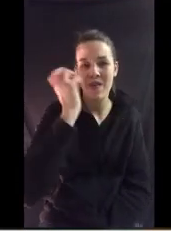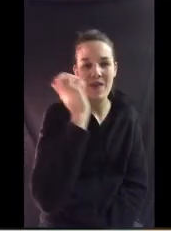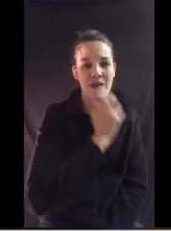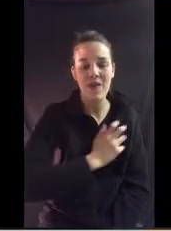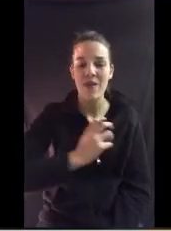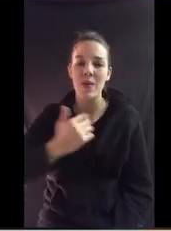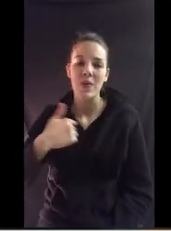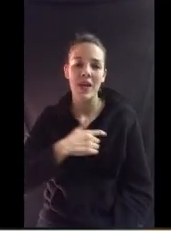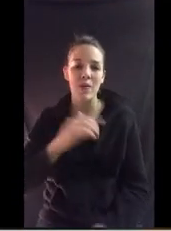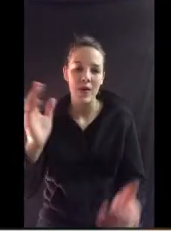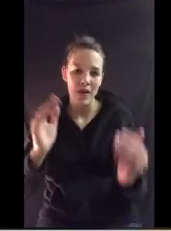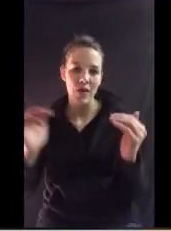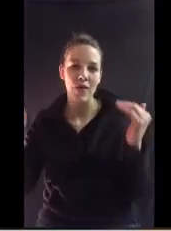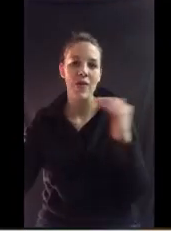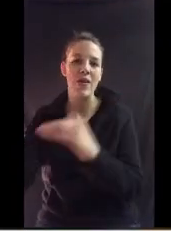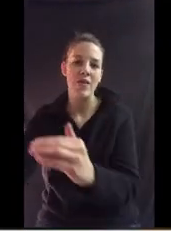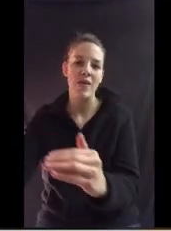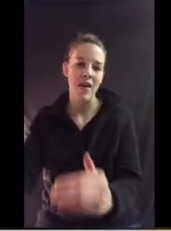oh,